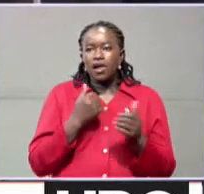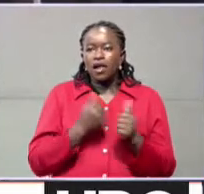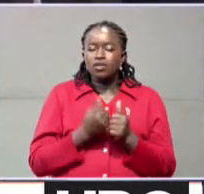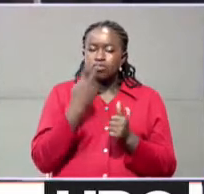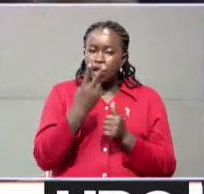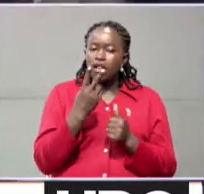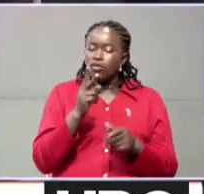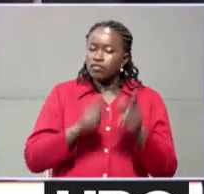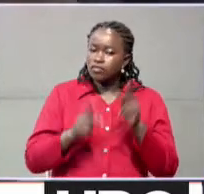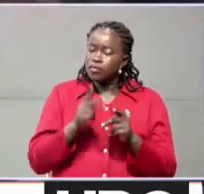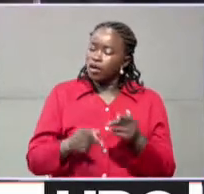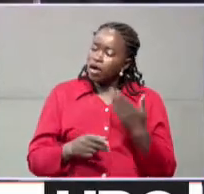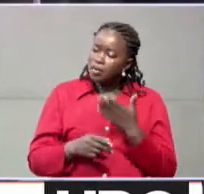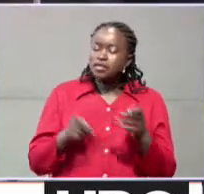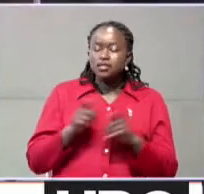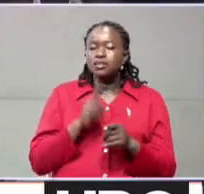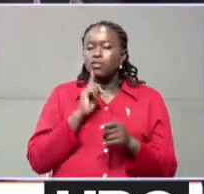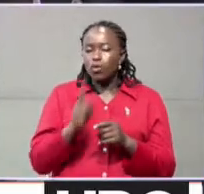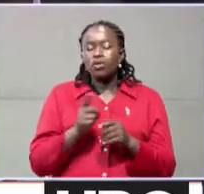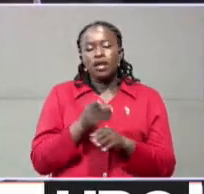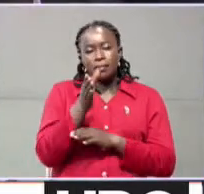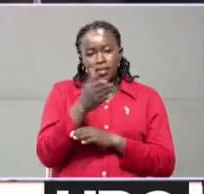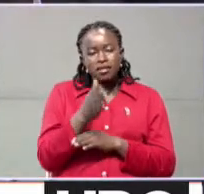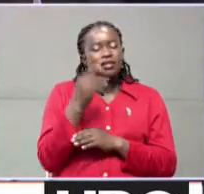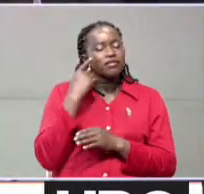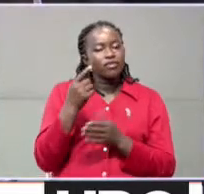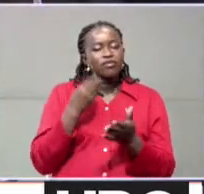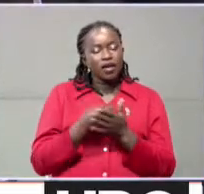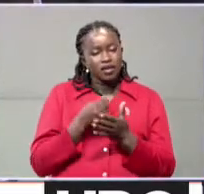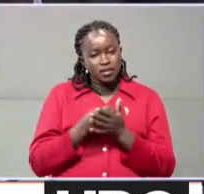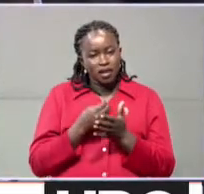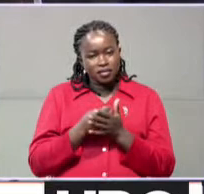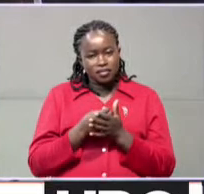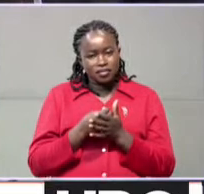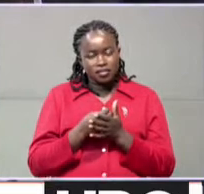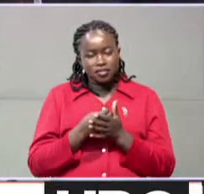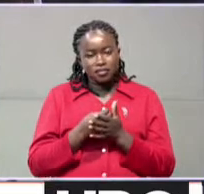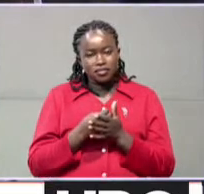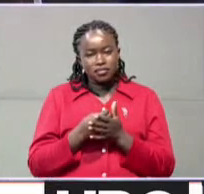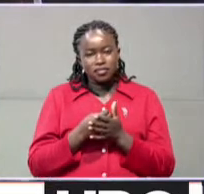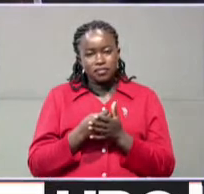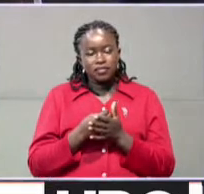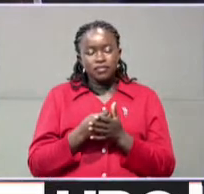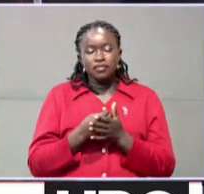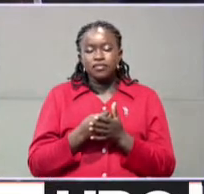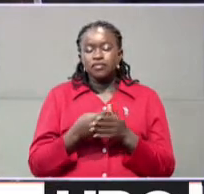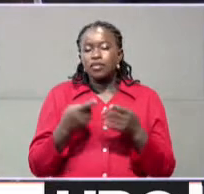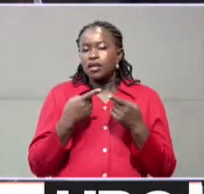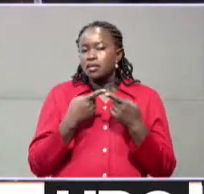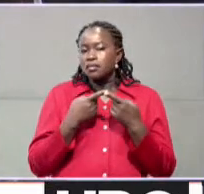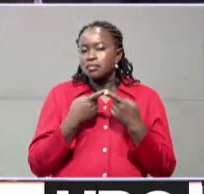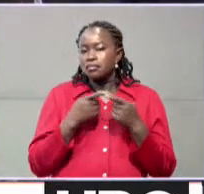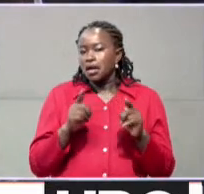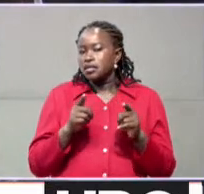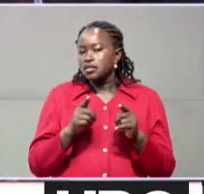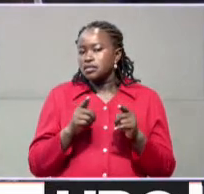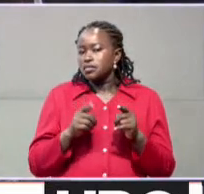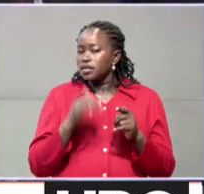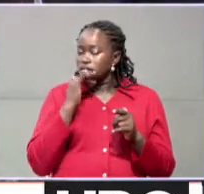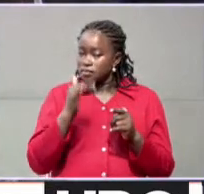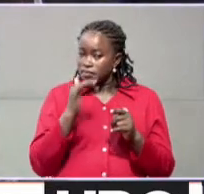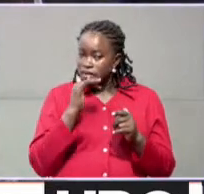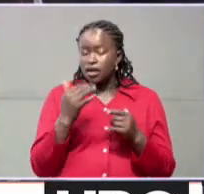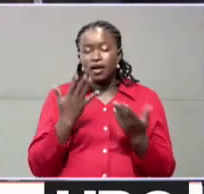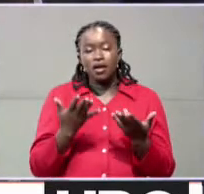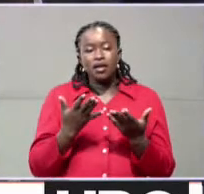presided over and directed the minister for finance i remember that day mr speaker sir